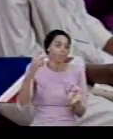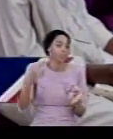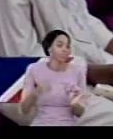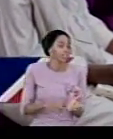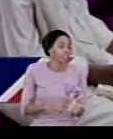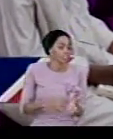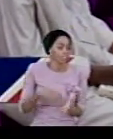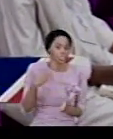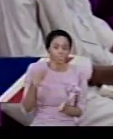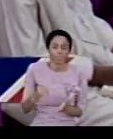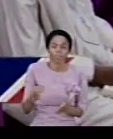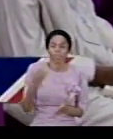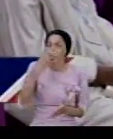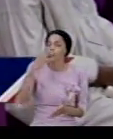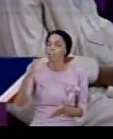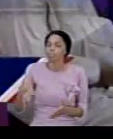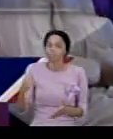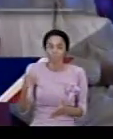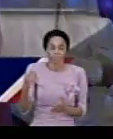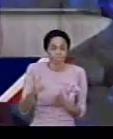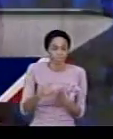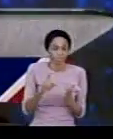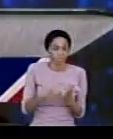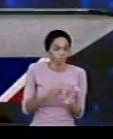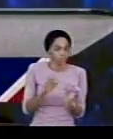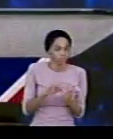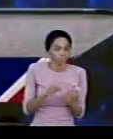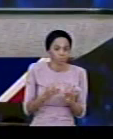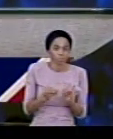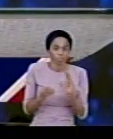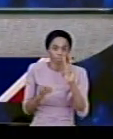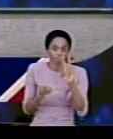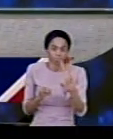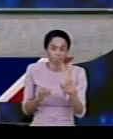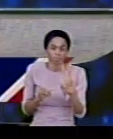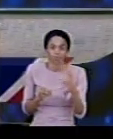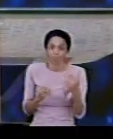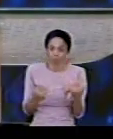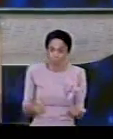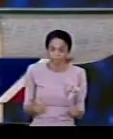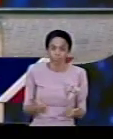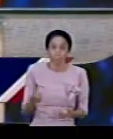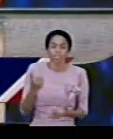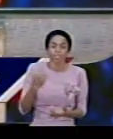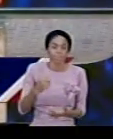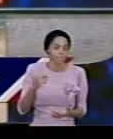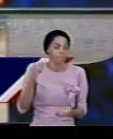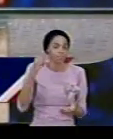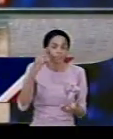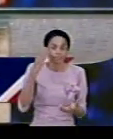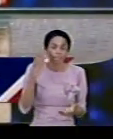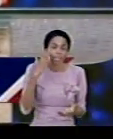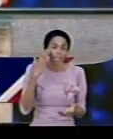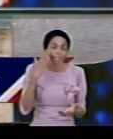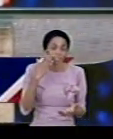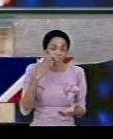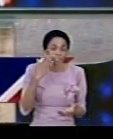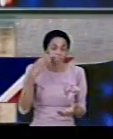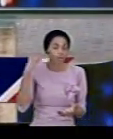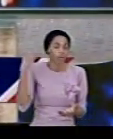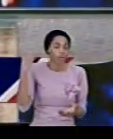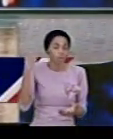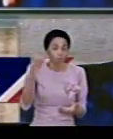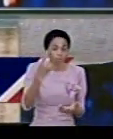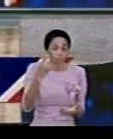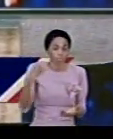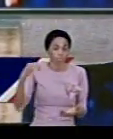curse of the law. Let's look at number two here. Number two, the realization of the